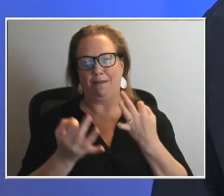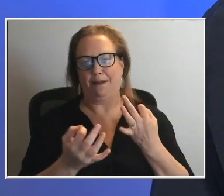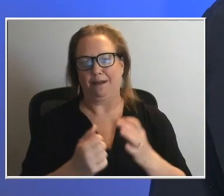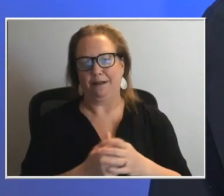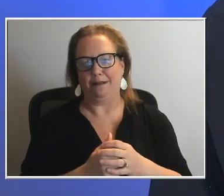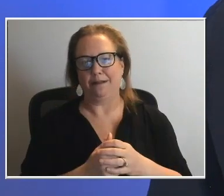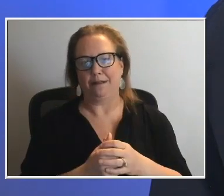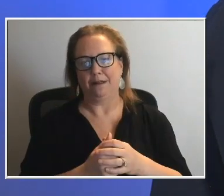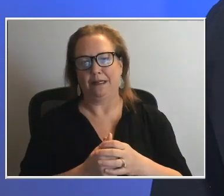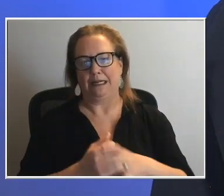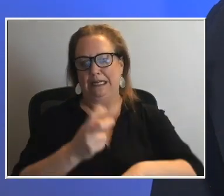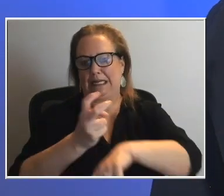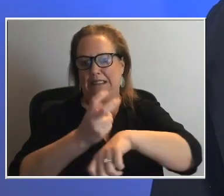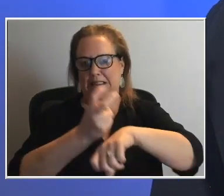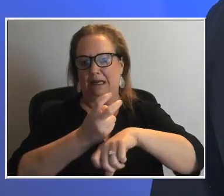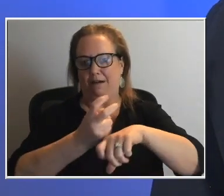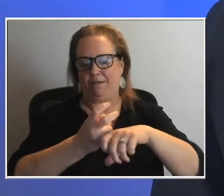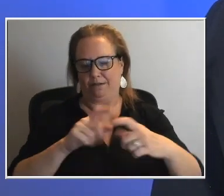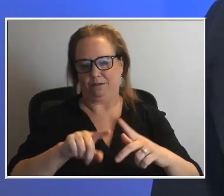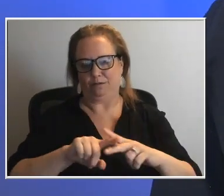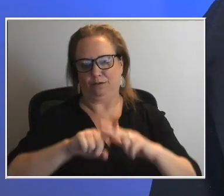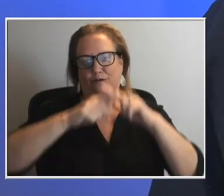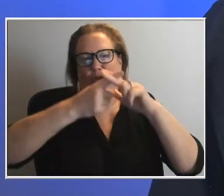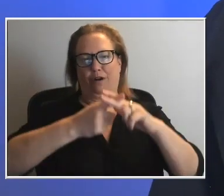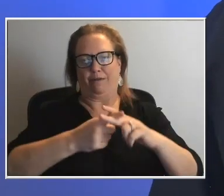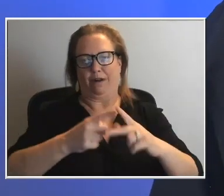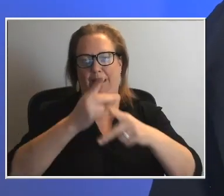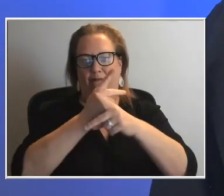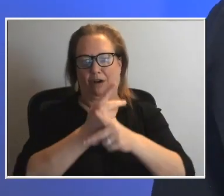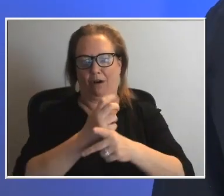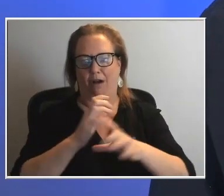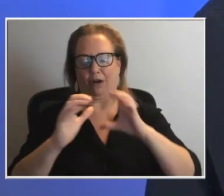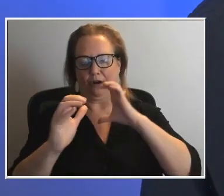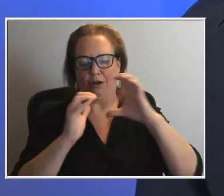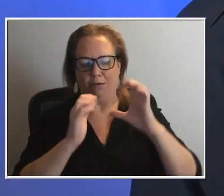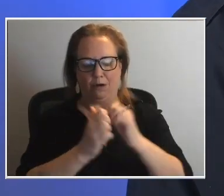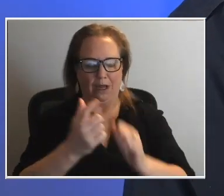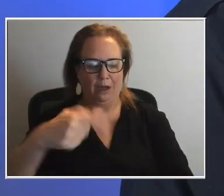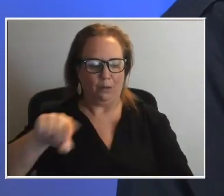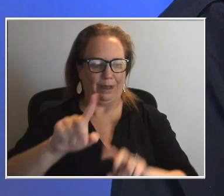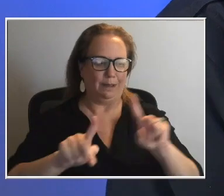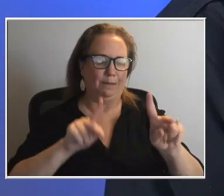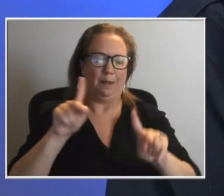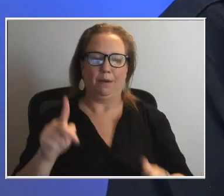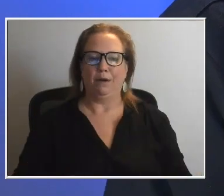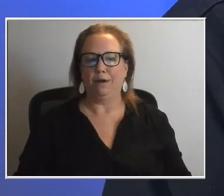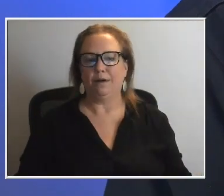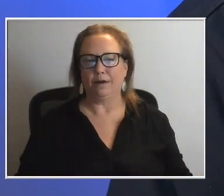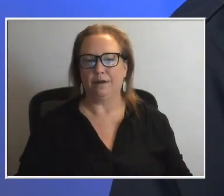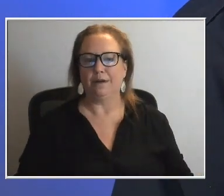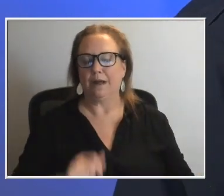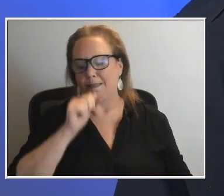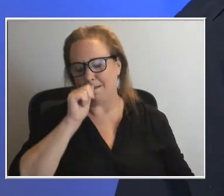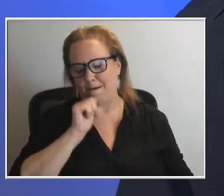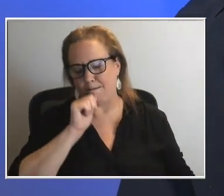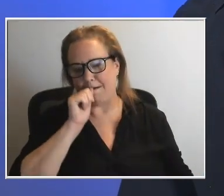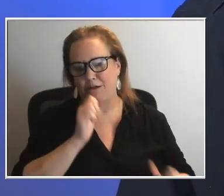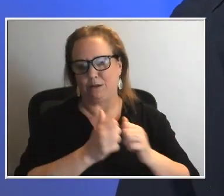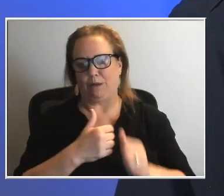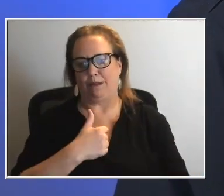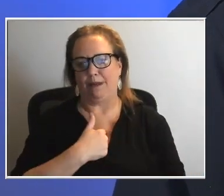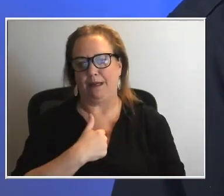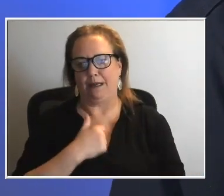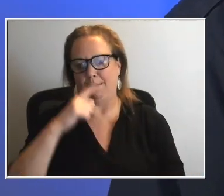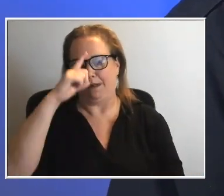It's tough at the beginning of the struggle because you have to figure out how you're going to communicate with people. So their patience with me, because I had to be